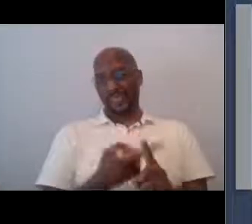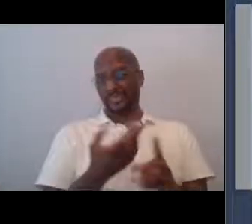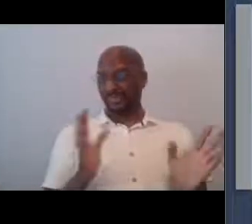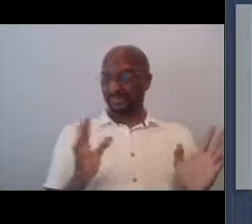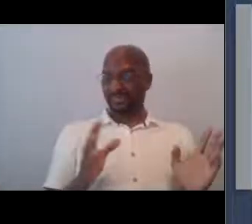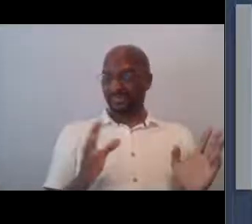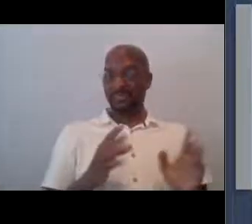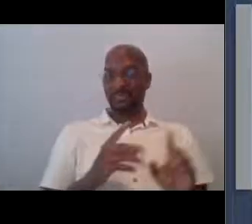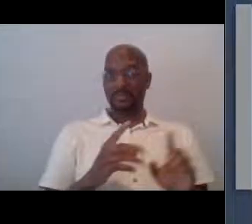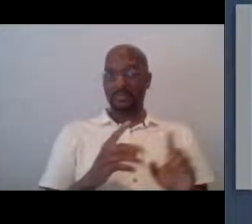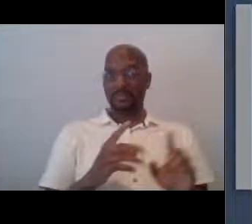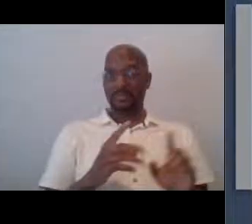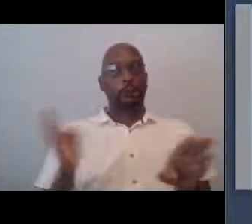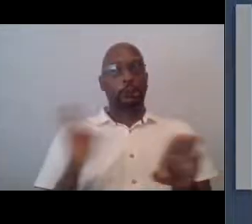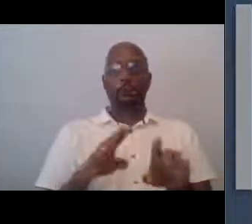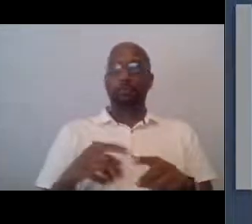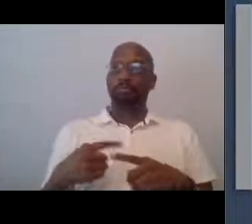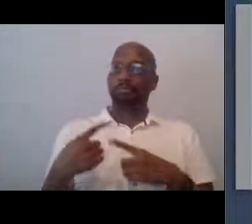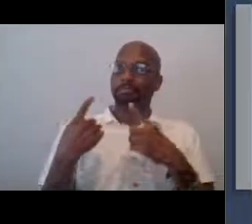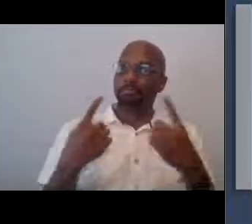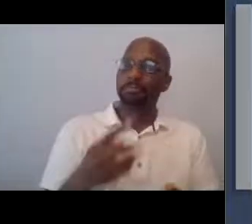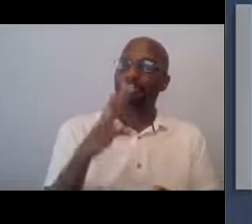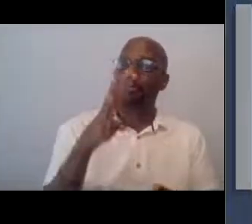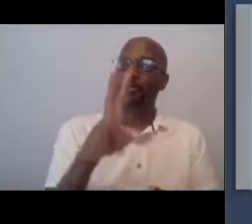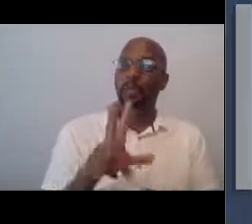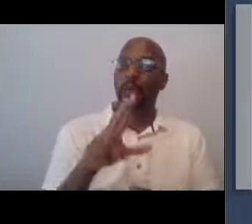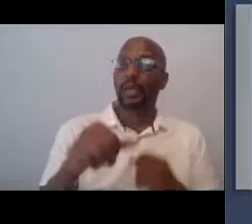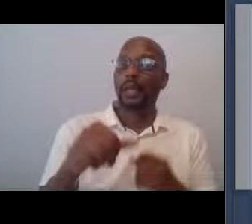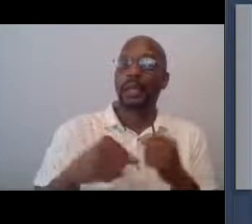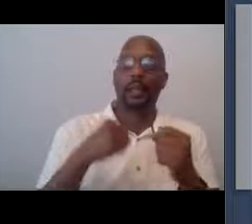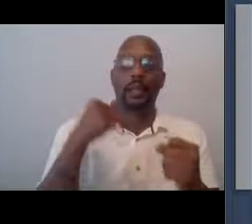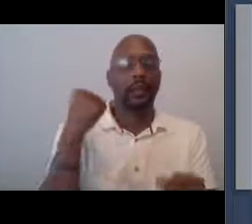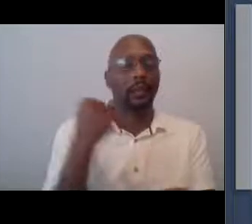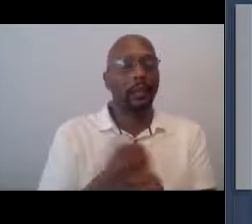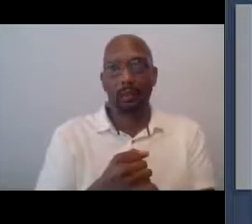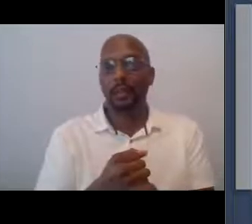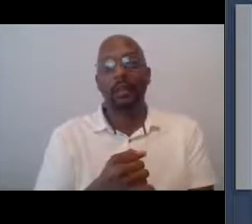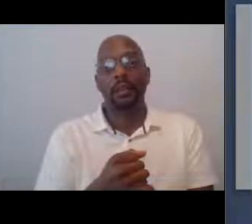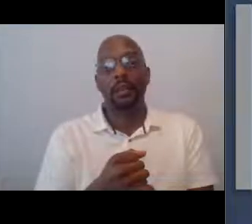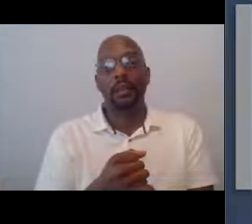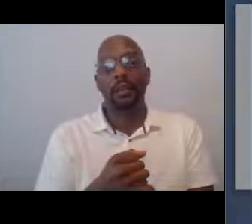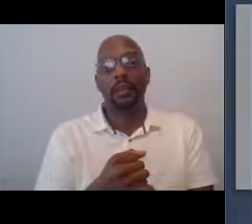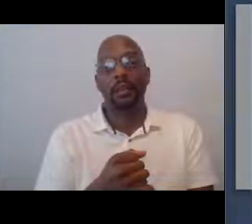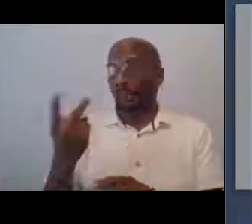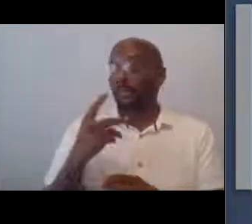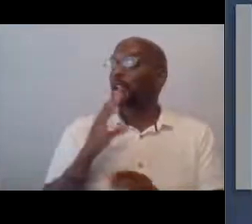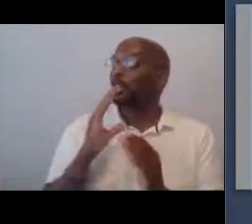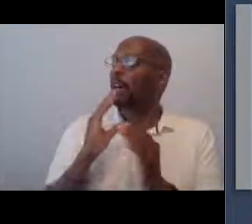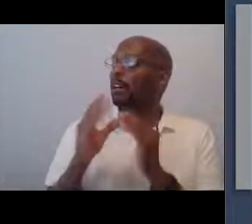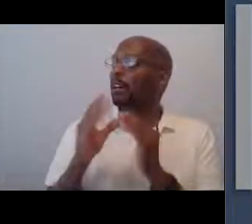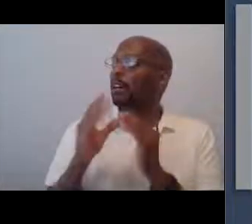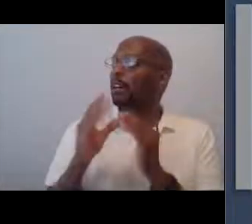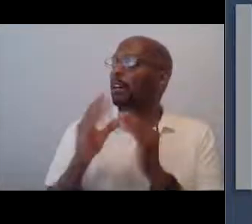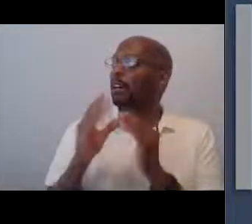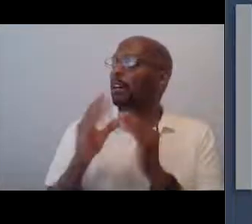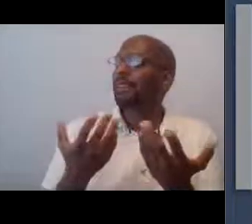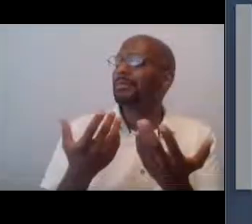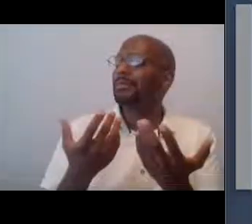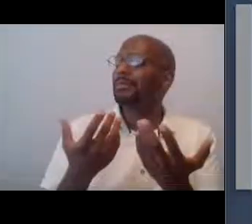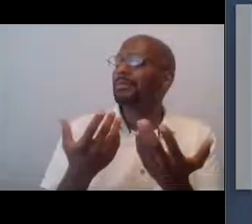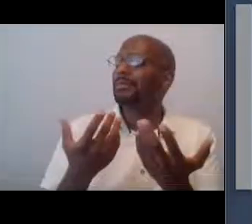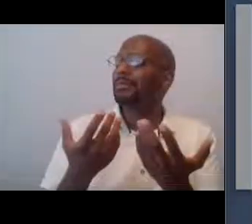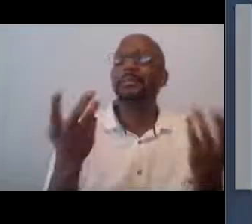been closed for almost 43 years. And so the Congresswoman contacted me wanting to engage in that conversation. And